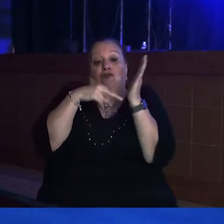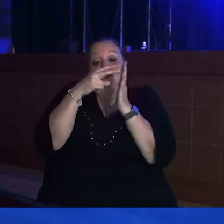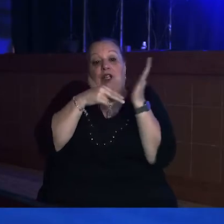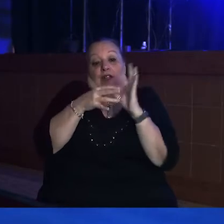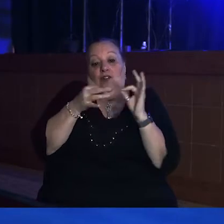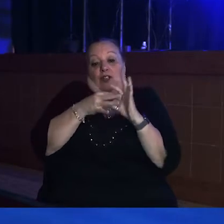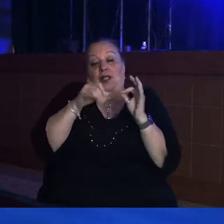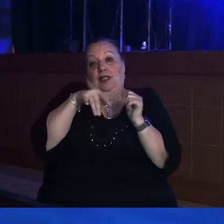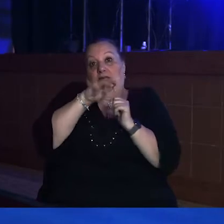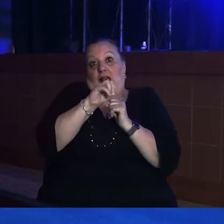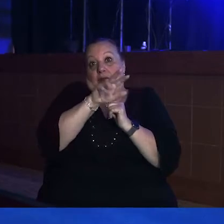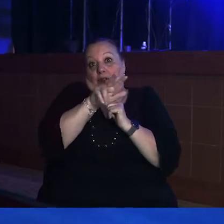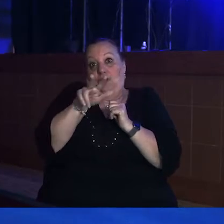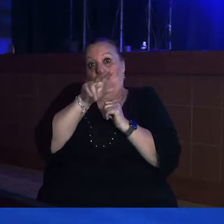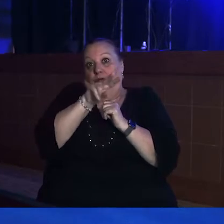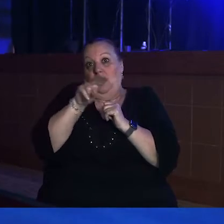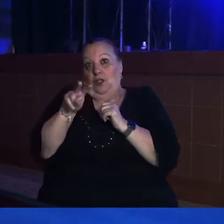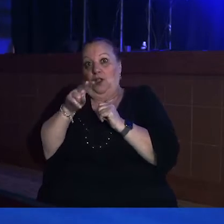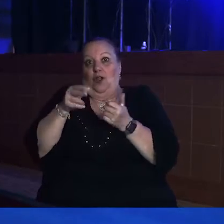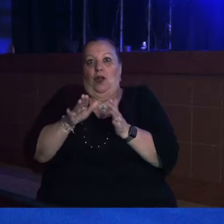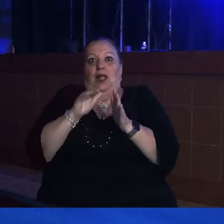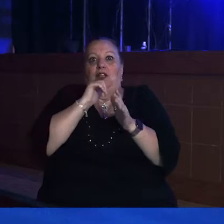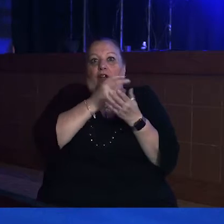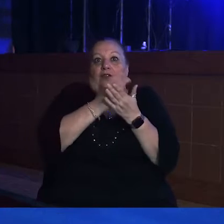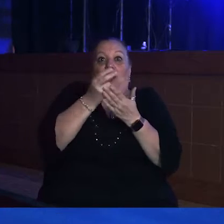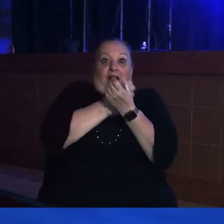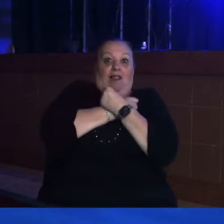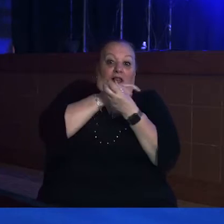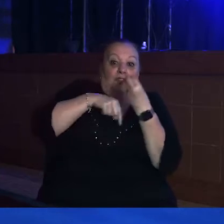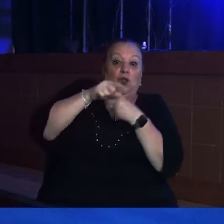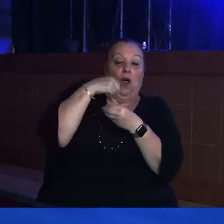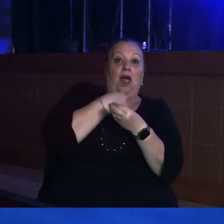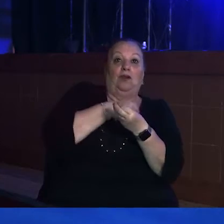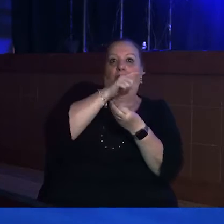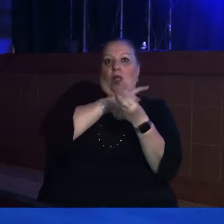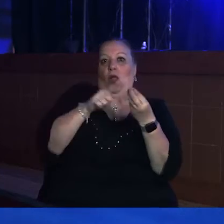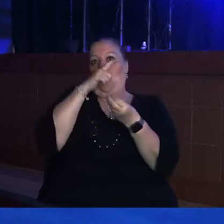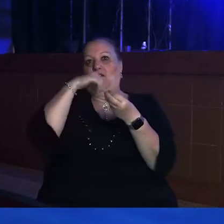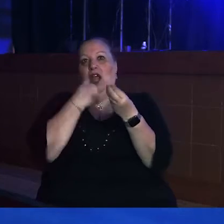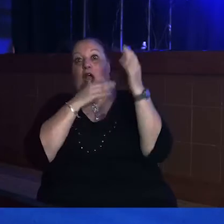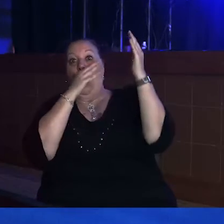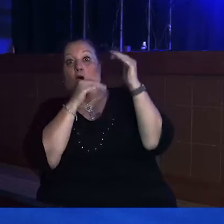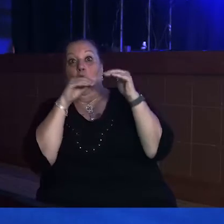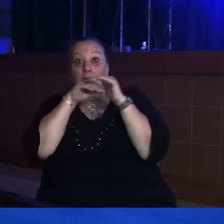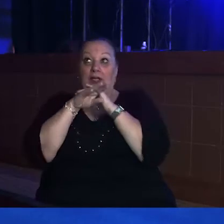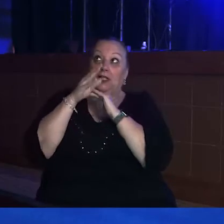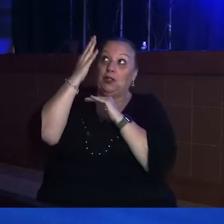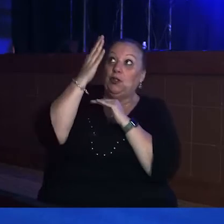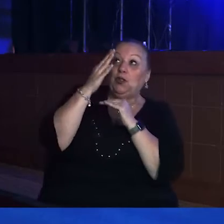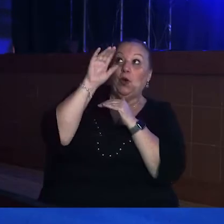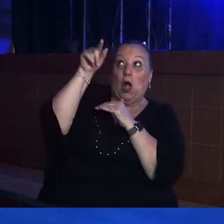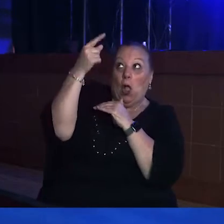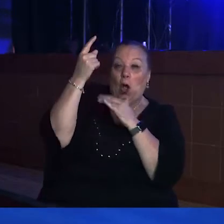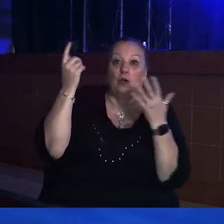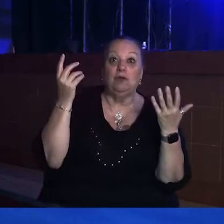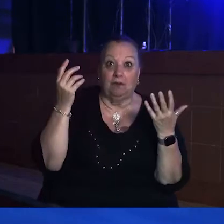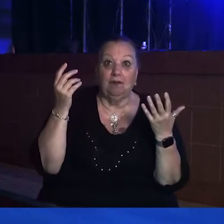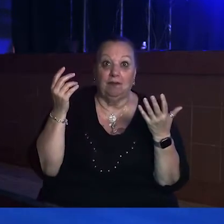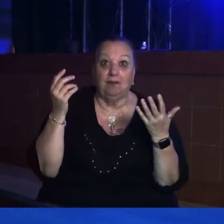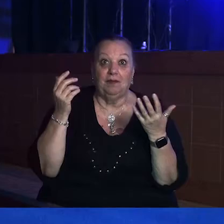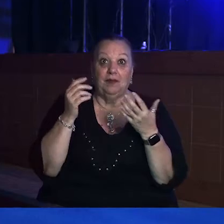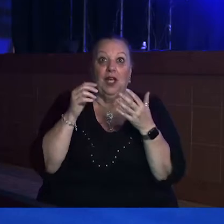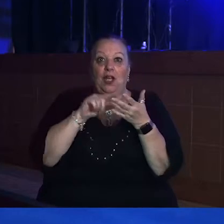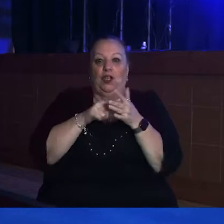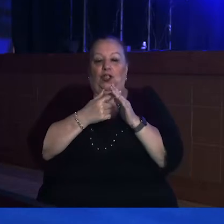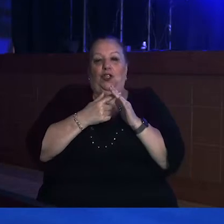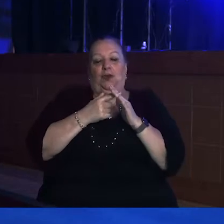33, 22, let your unfailing love surround us, Lord, for our hope is in you alone. you begin to turn that